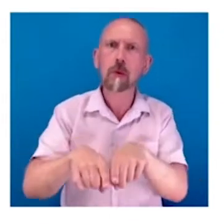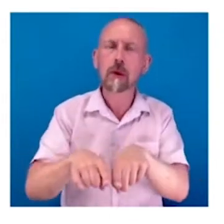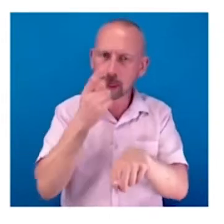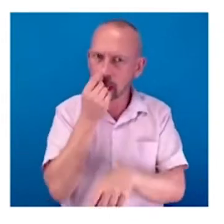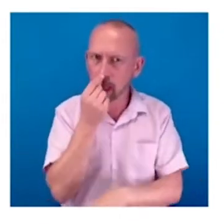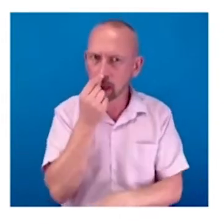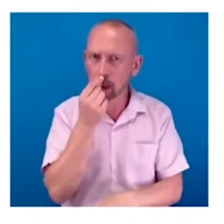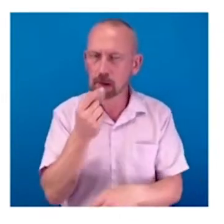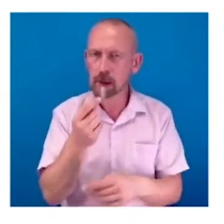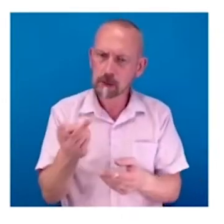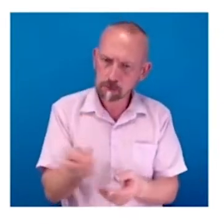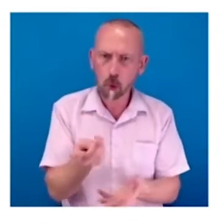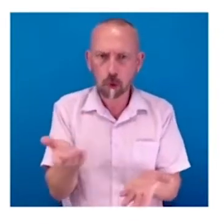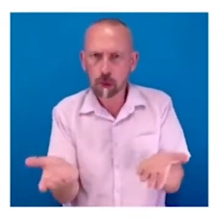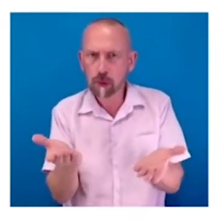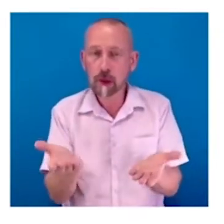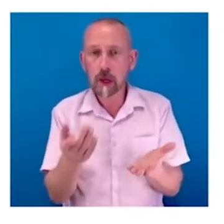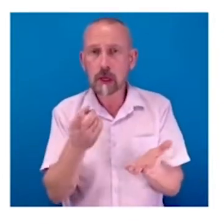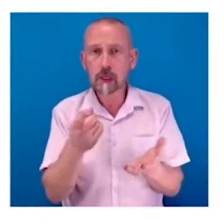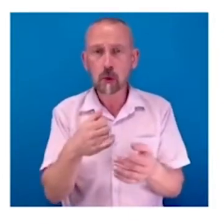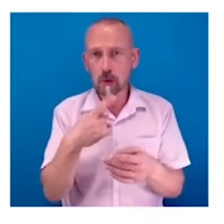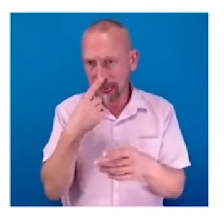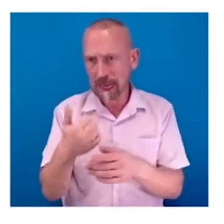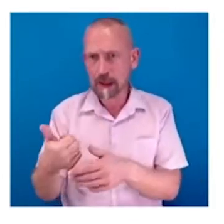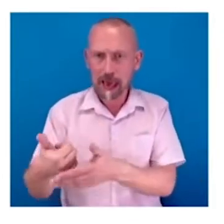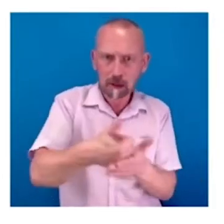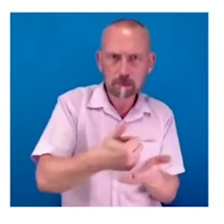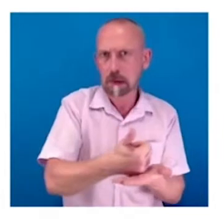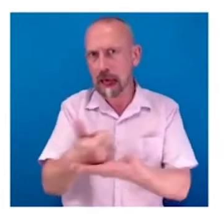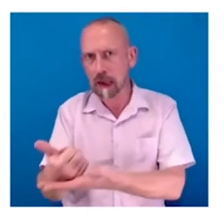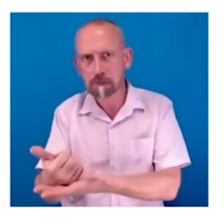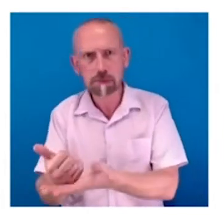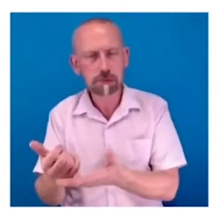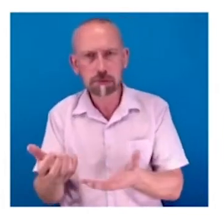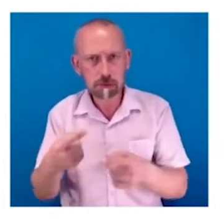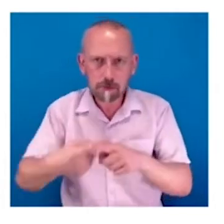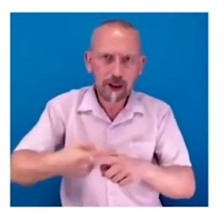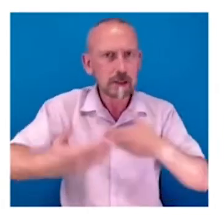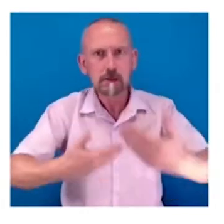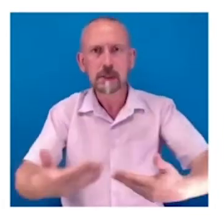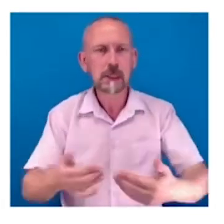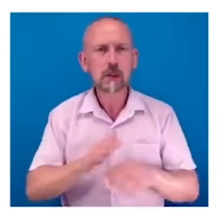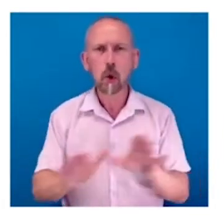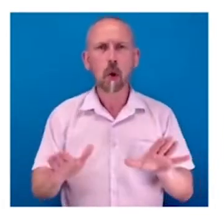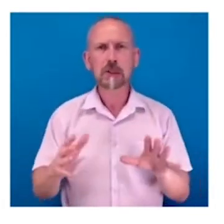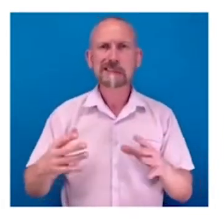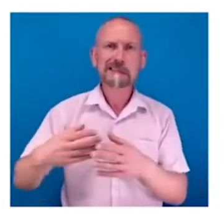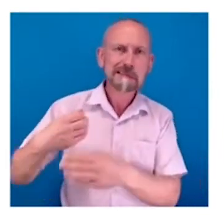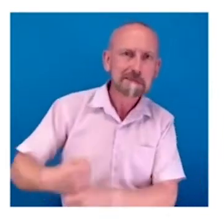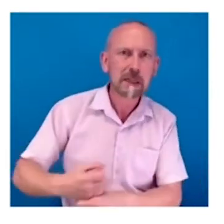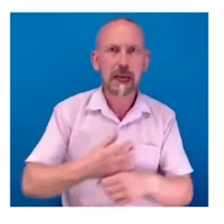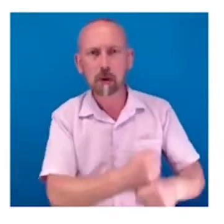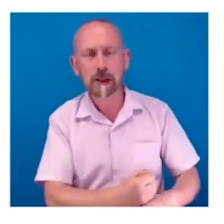two factors that accelerate each other, not slow each other down. Mm-hmm. So it's and I think that's also reflected in like what you just